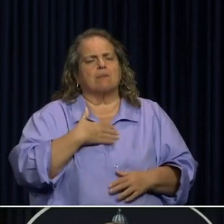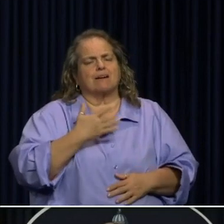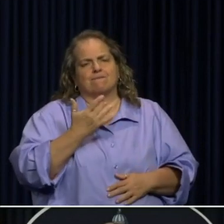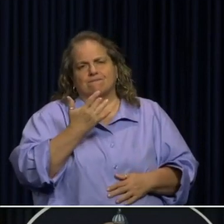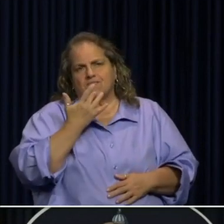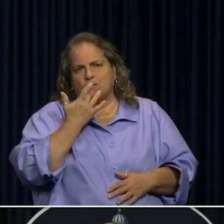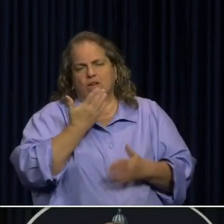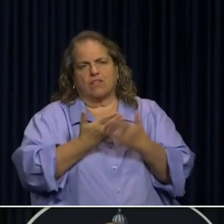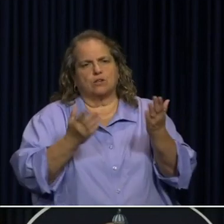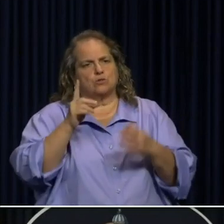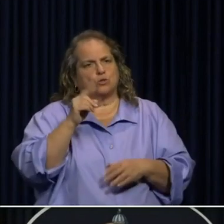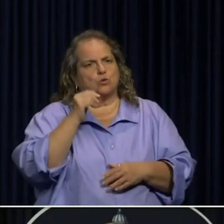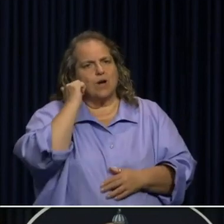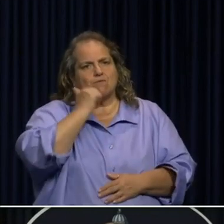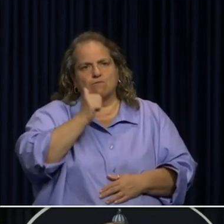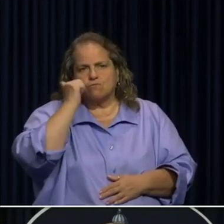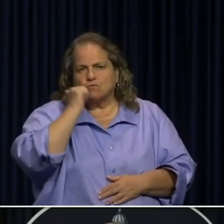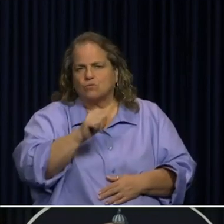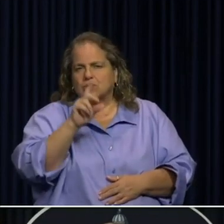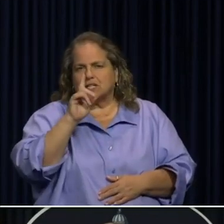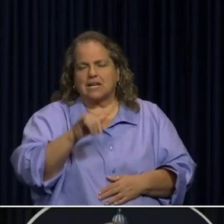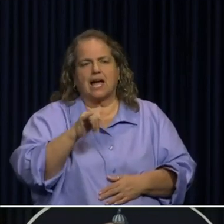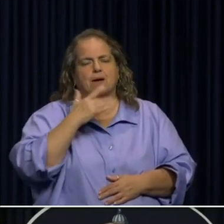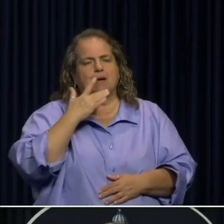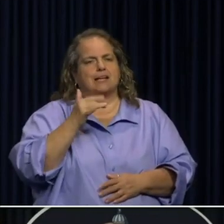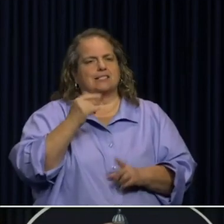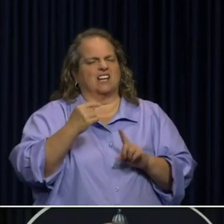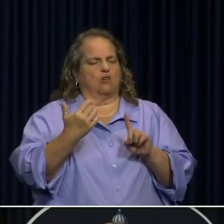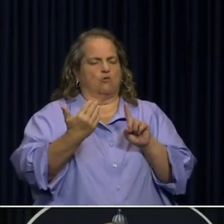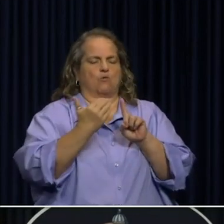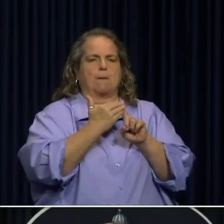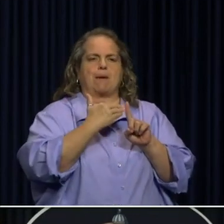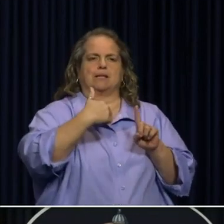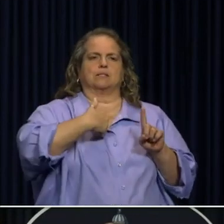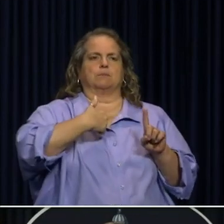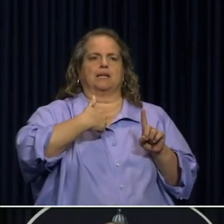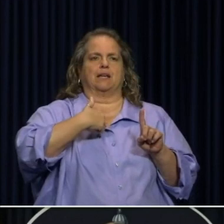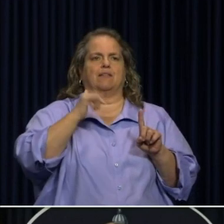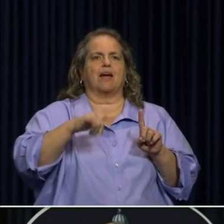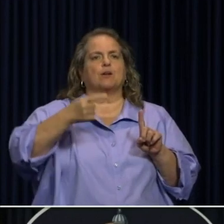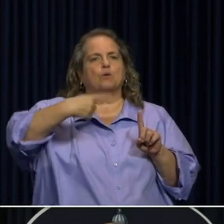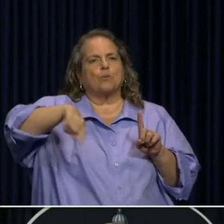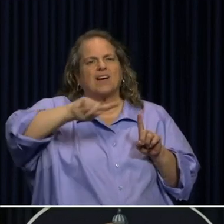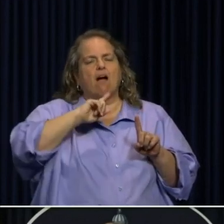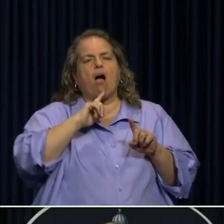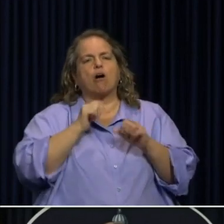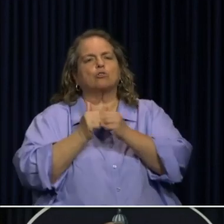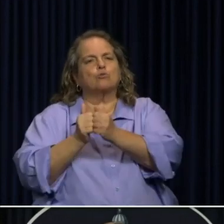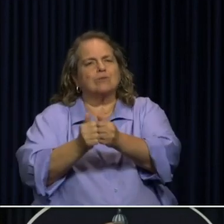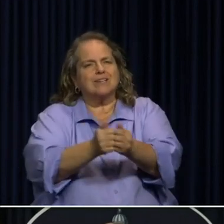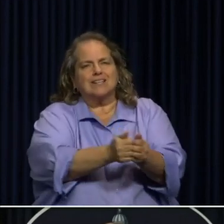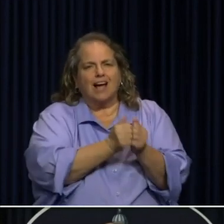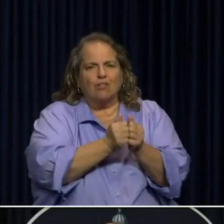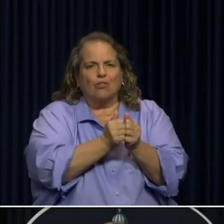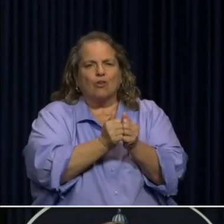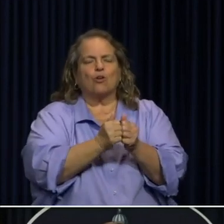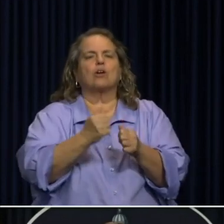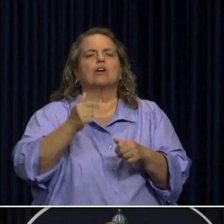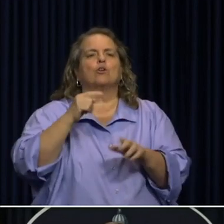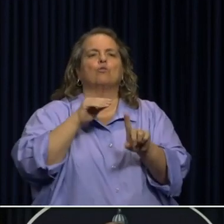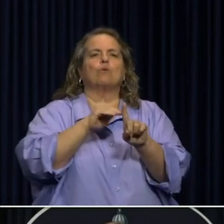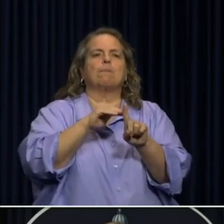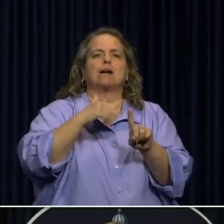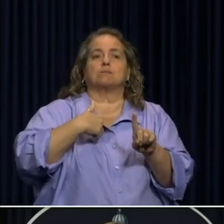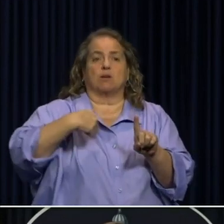do every day. It reminds me that we are in this together. It reminds me that we are